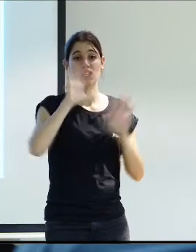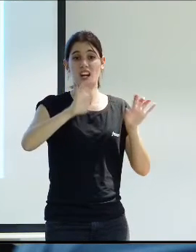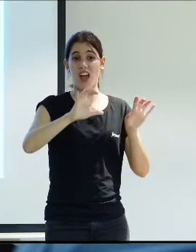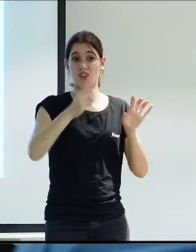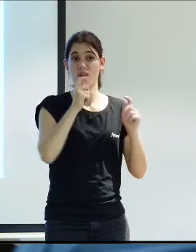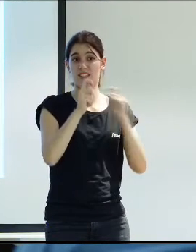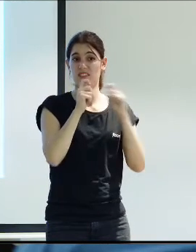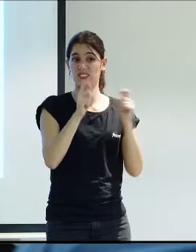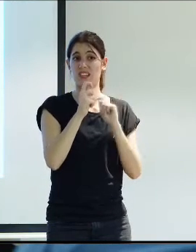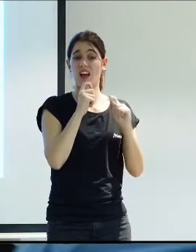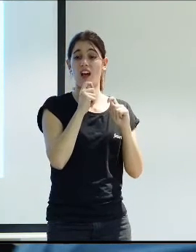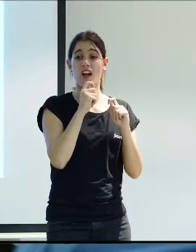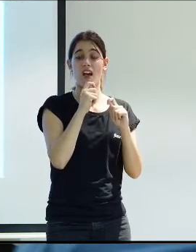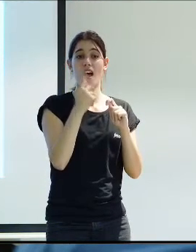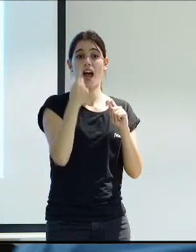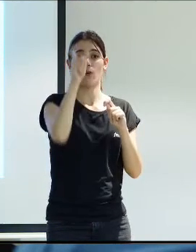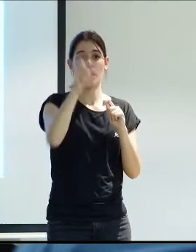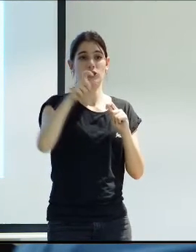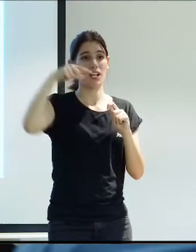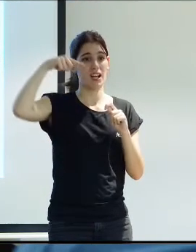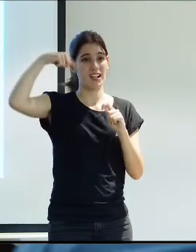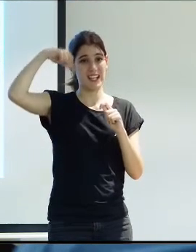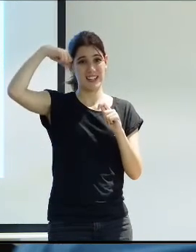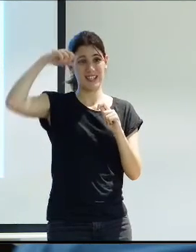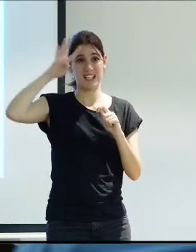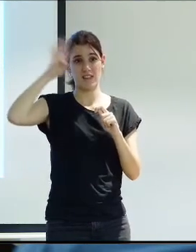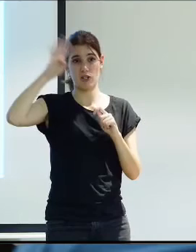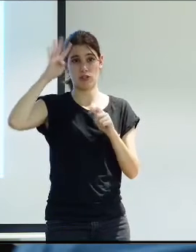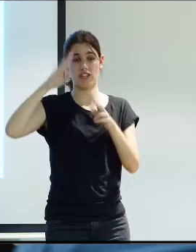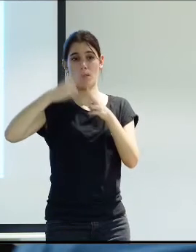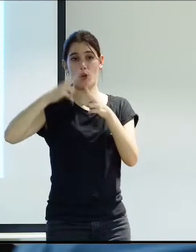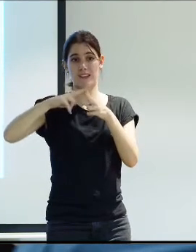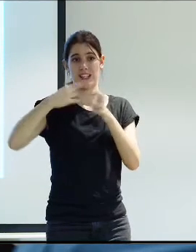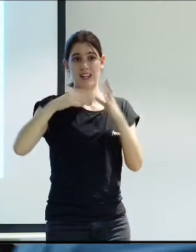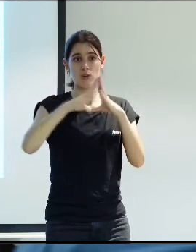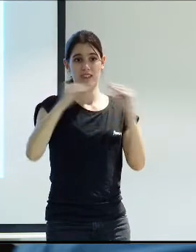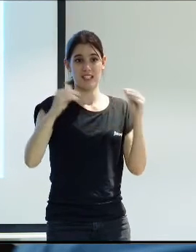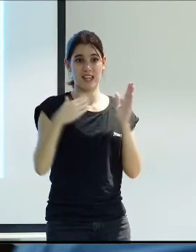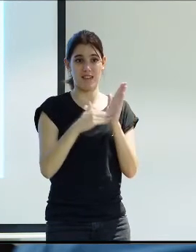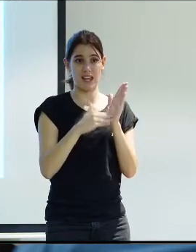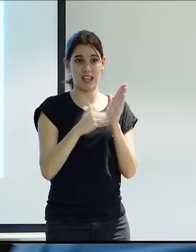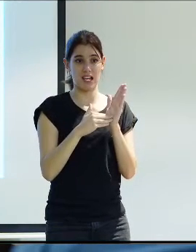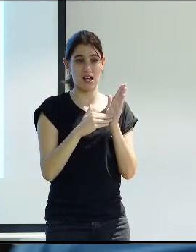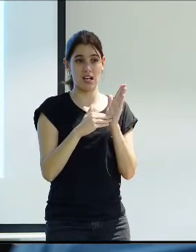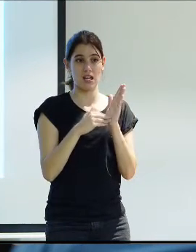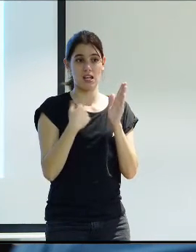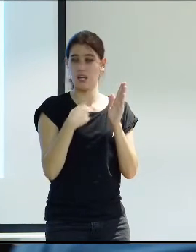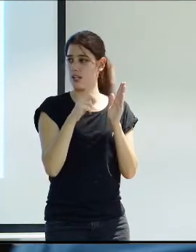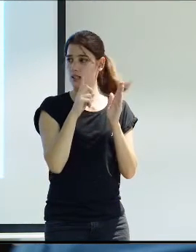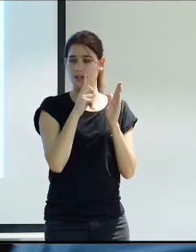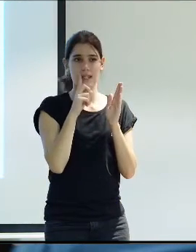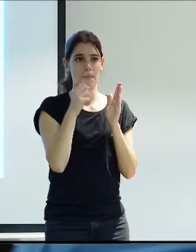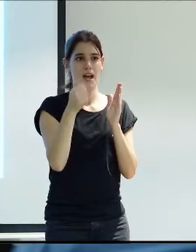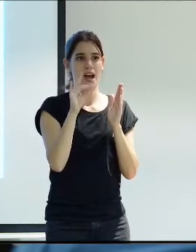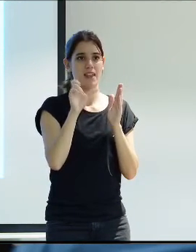And there was an interview a few days ago of a professor of political philosophy from Valencia University. Her